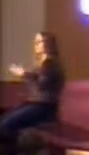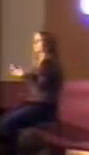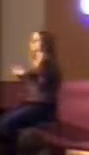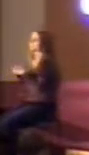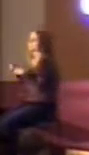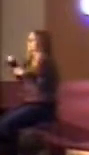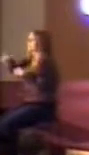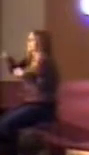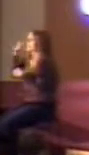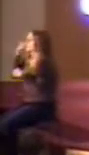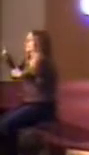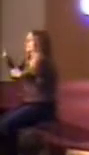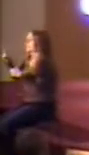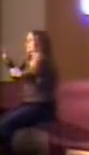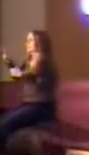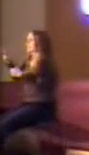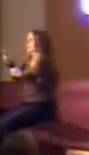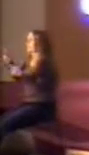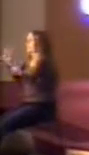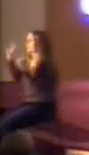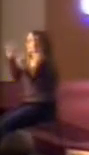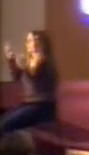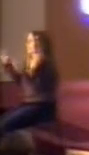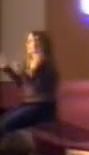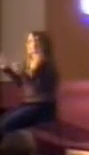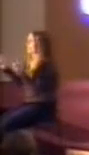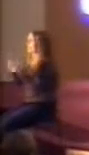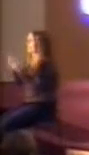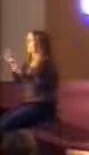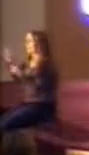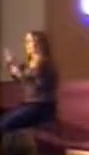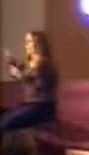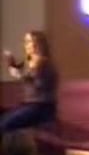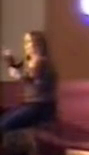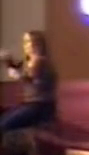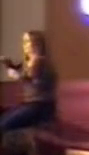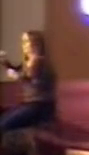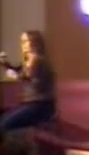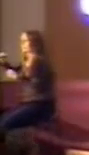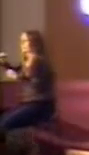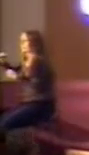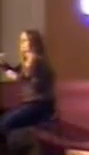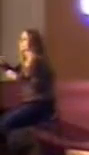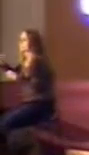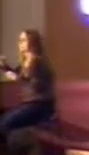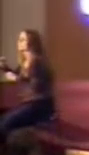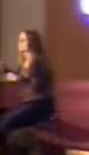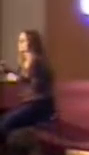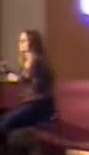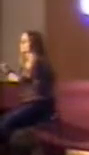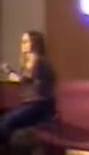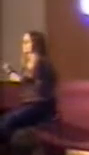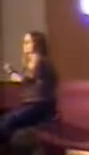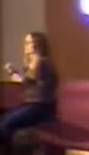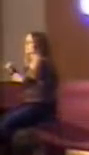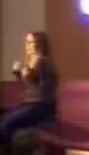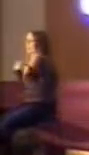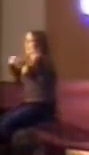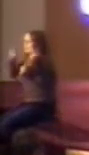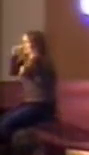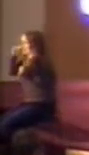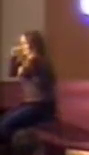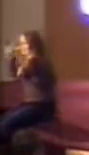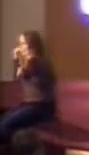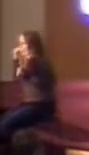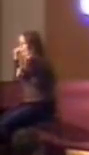ever seen Meet the Robinsons? It's like one of my favorite shows. I know, it's a cartoon type of show. Nobody? Yeah, Meet the Robinsons. Of course, you've got kids, right? Meet the Robinsons is awesome. He's